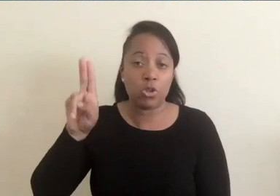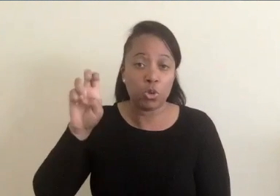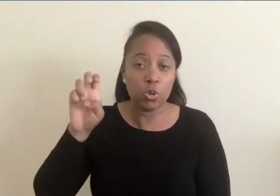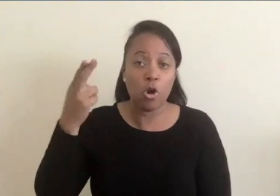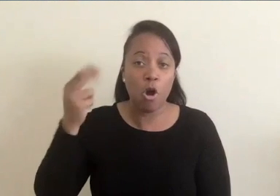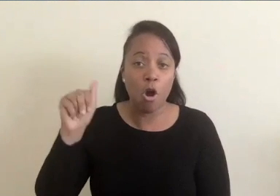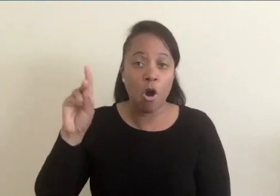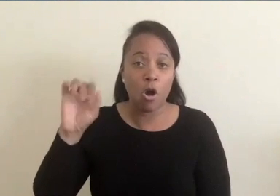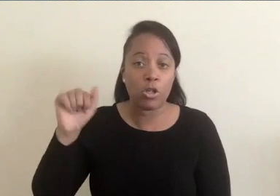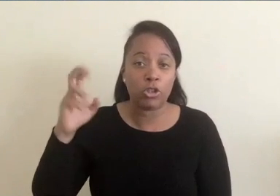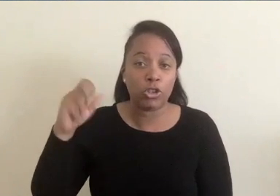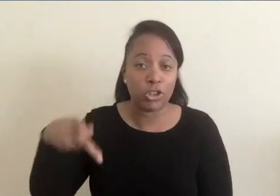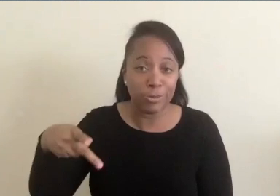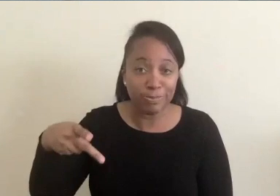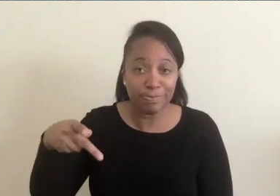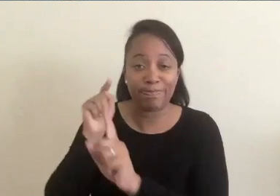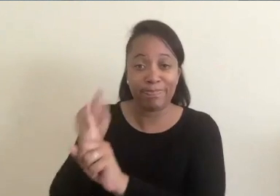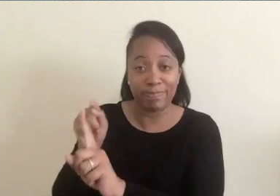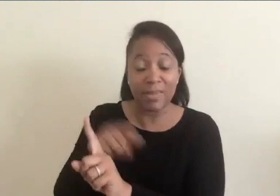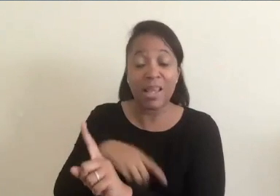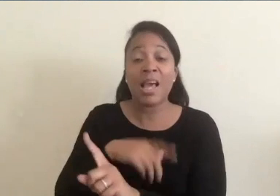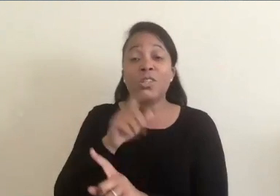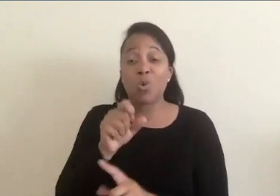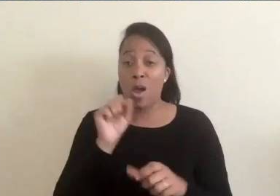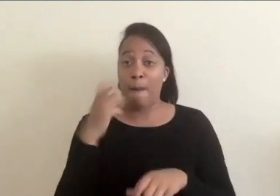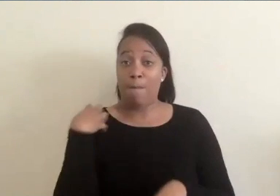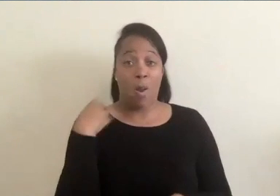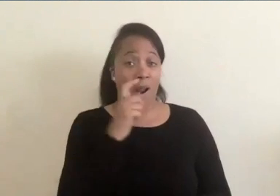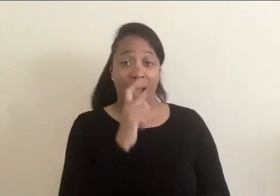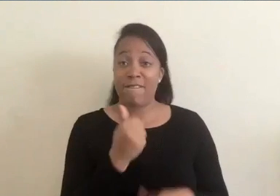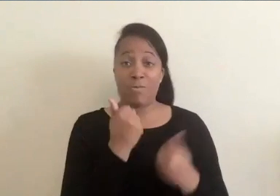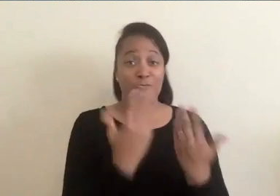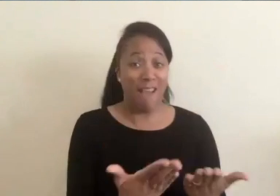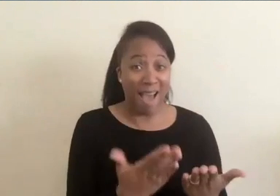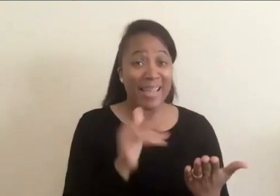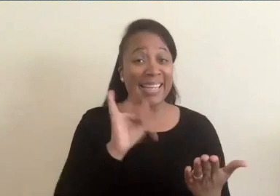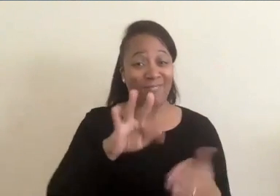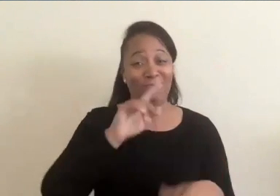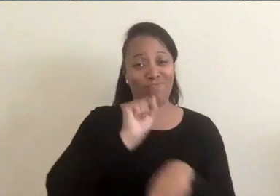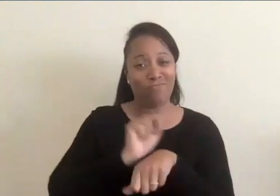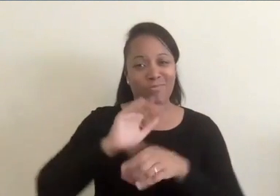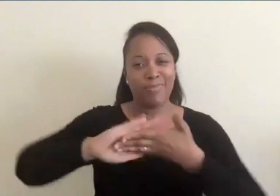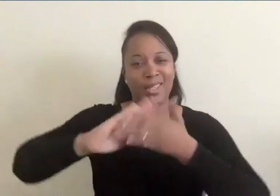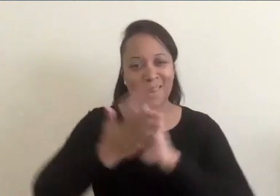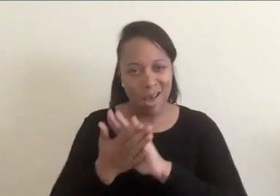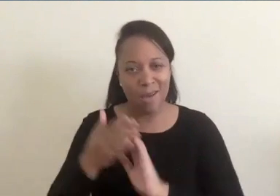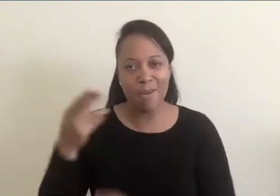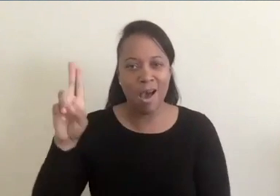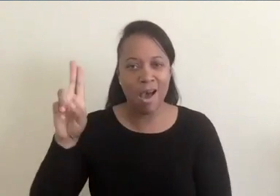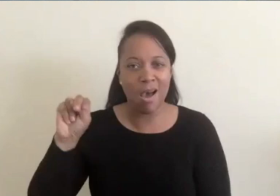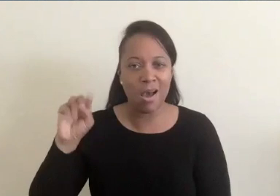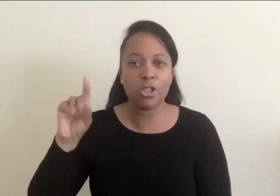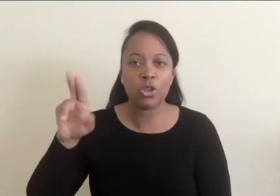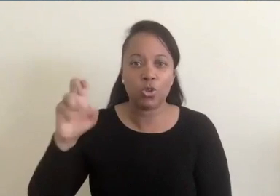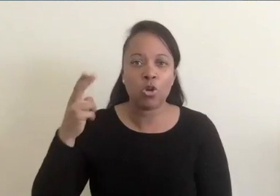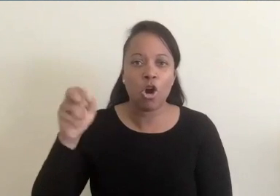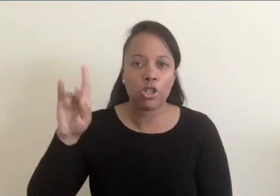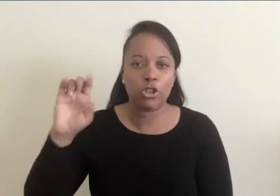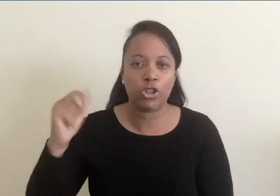does not have to provide a reasonable accommodation if there's an undue hardship. And the employer can